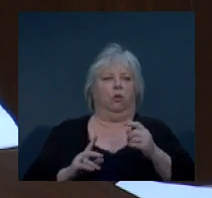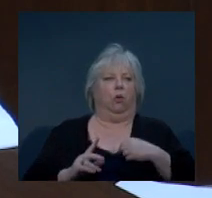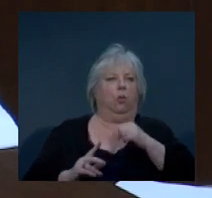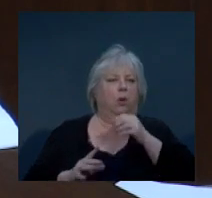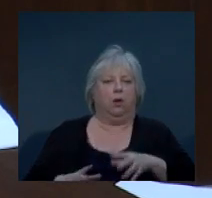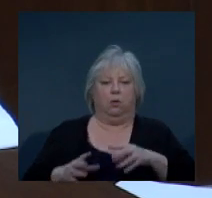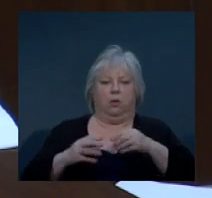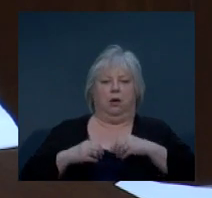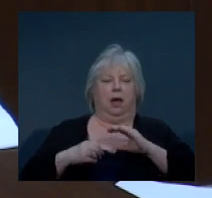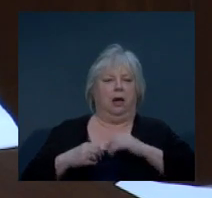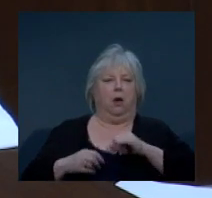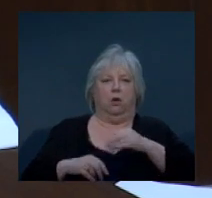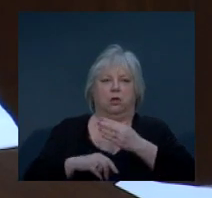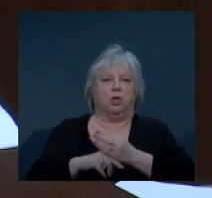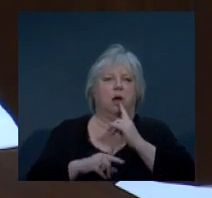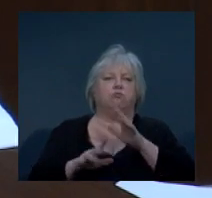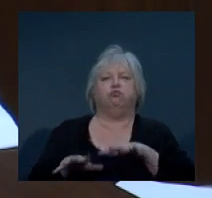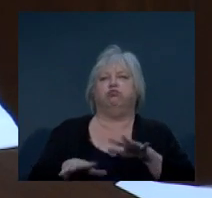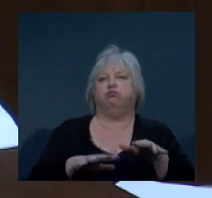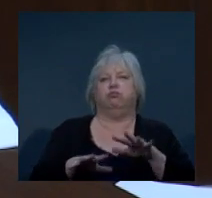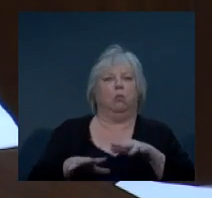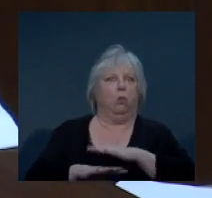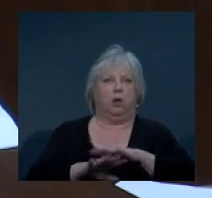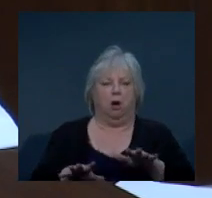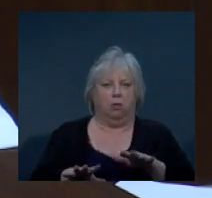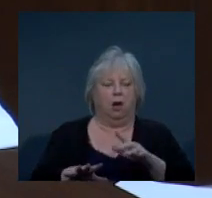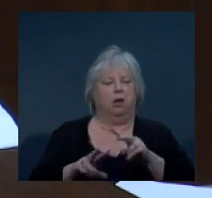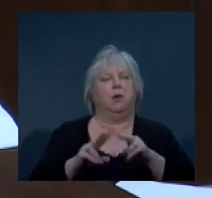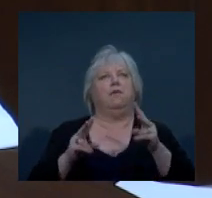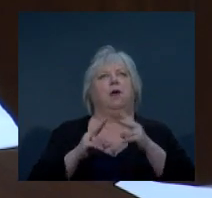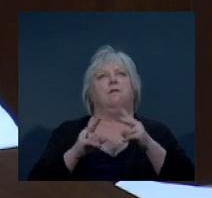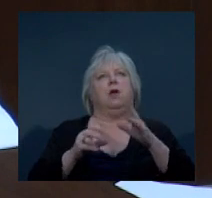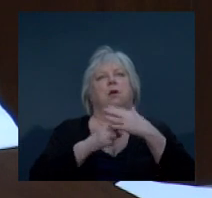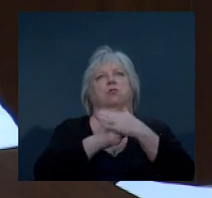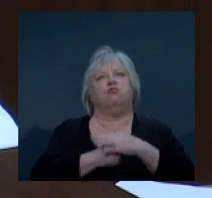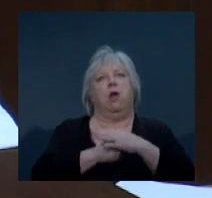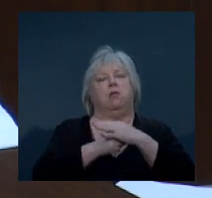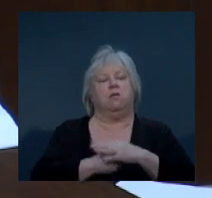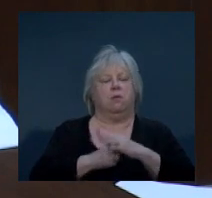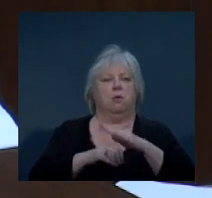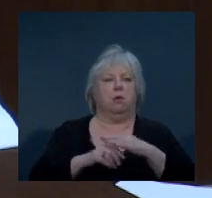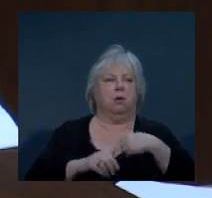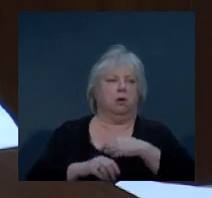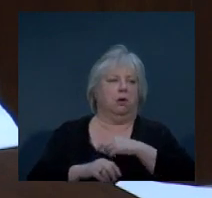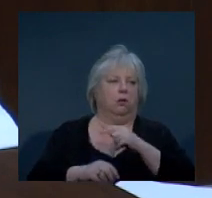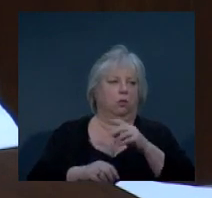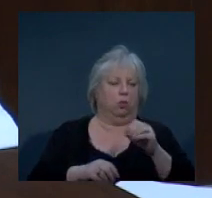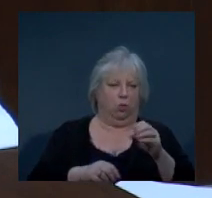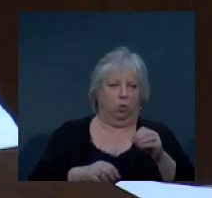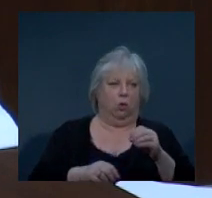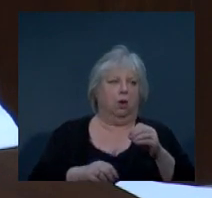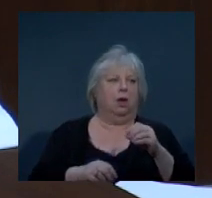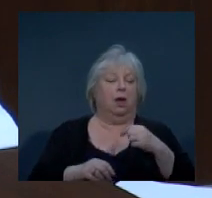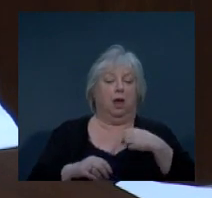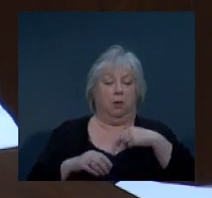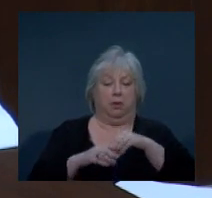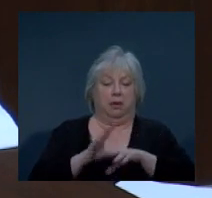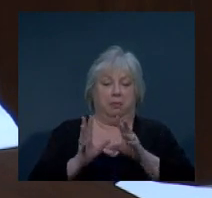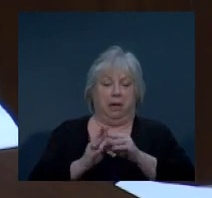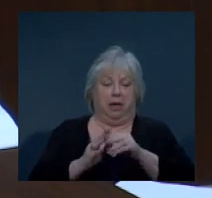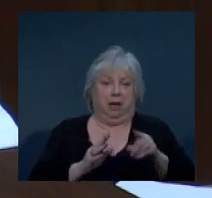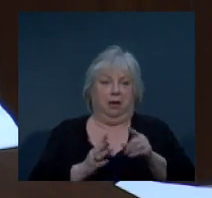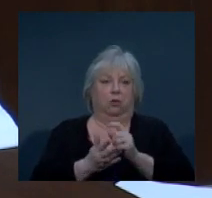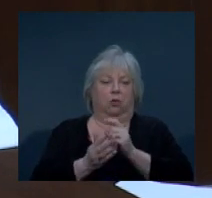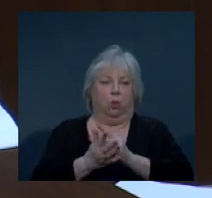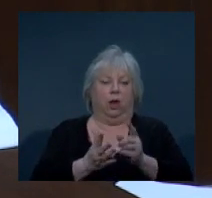take our jobs very casually, and it has been very, very stressful on us too. I was in meetings this week with 2